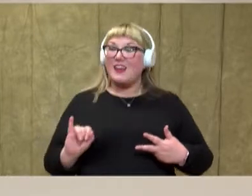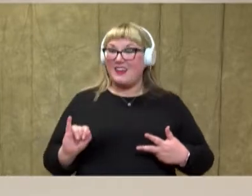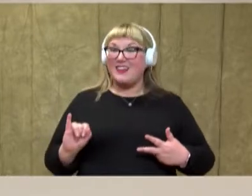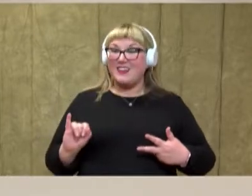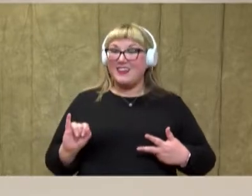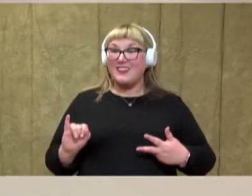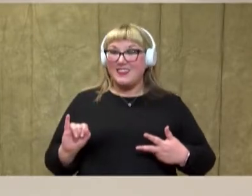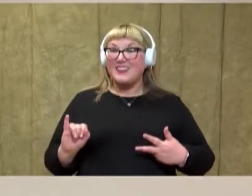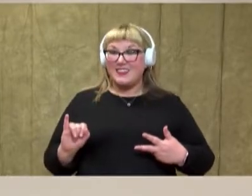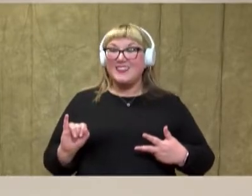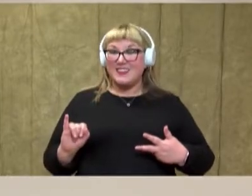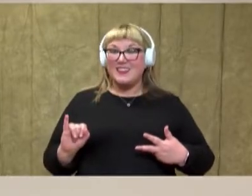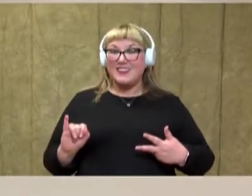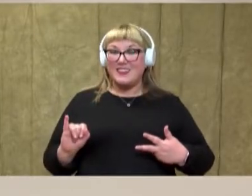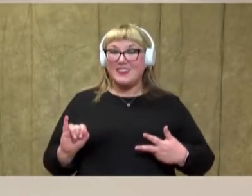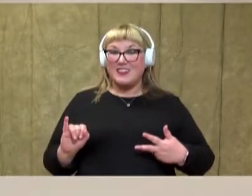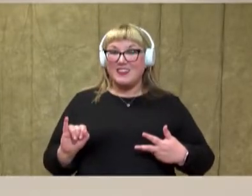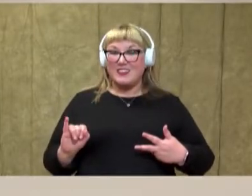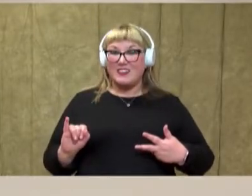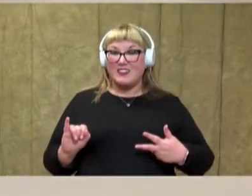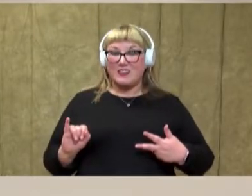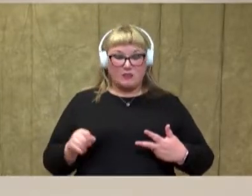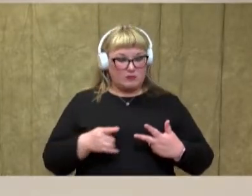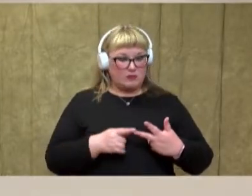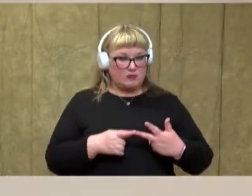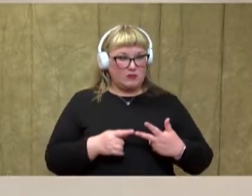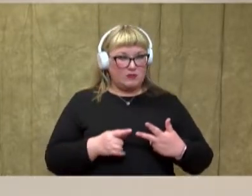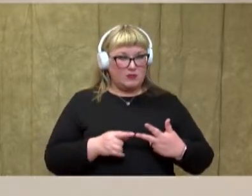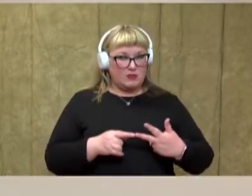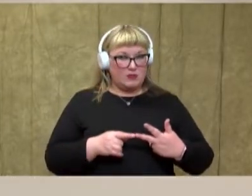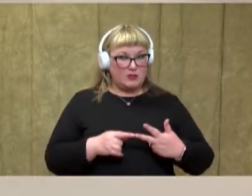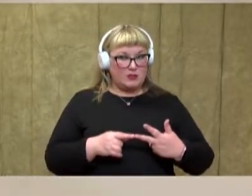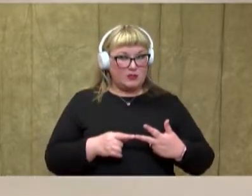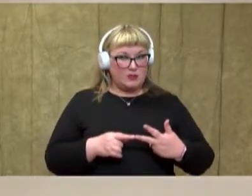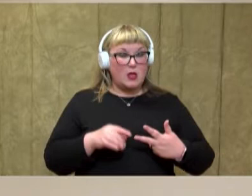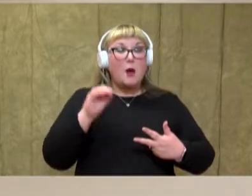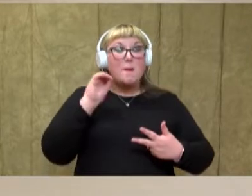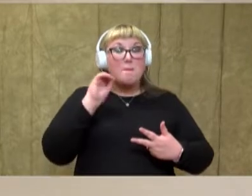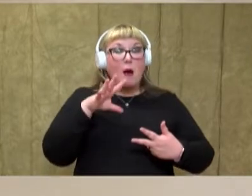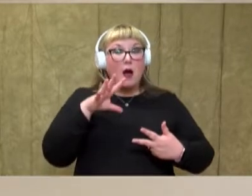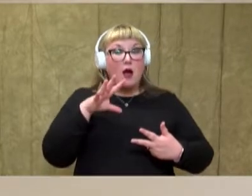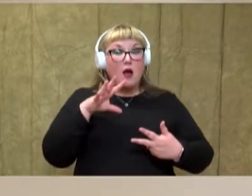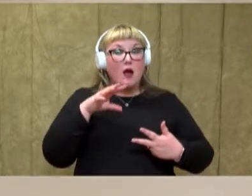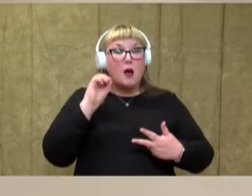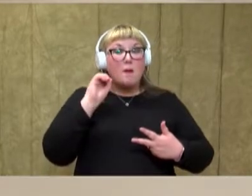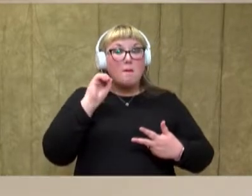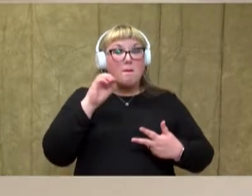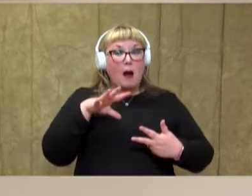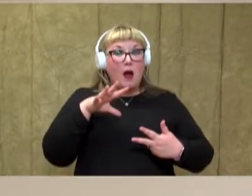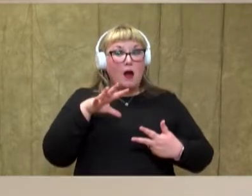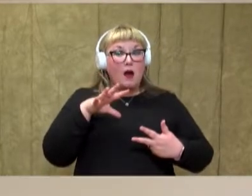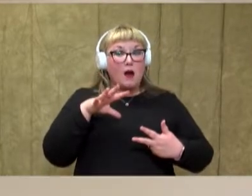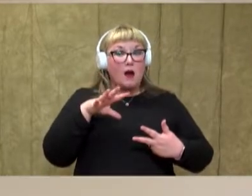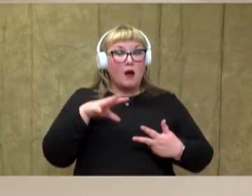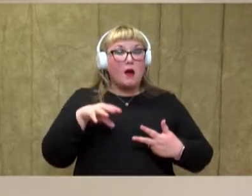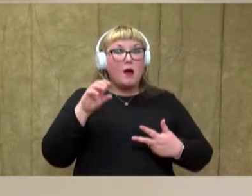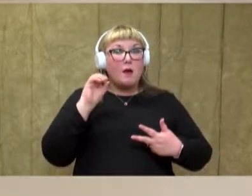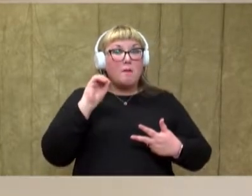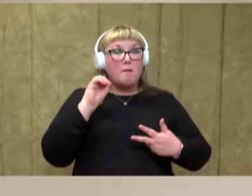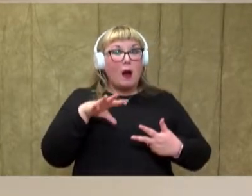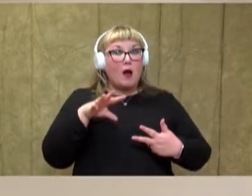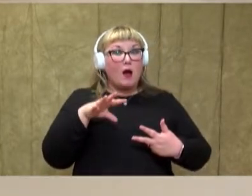Beautiful, absolutely, the letter I. And finally, our ending sound, ship, ship.